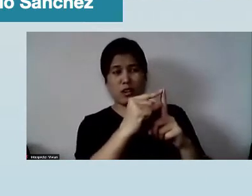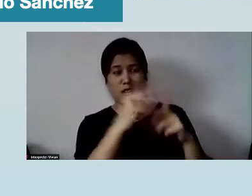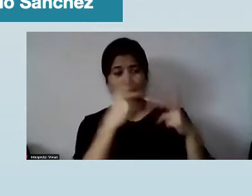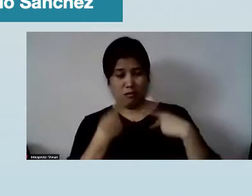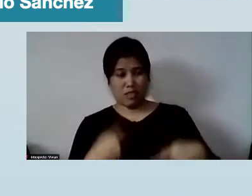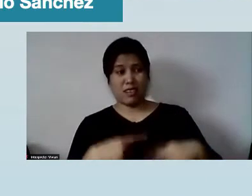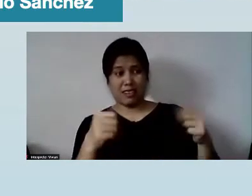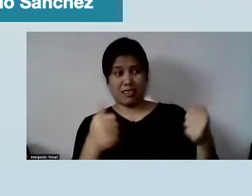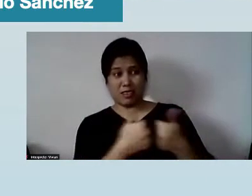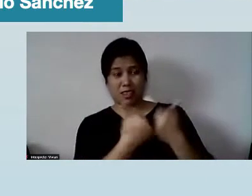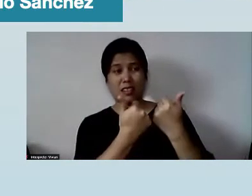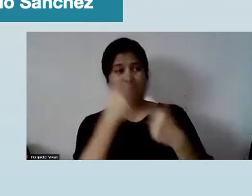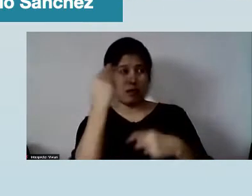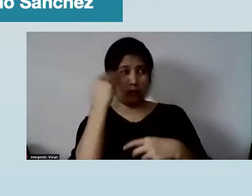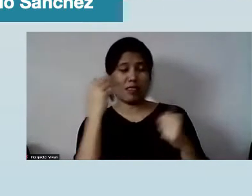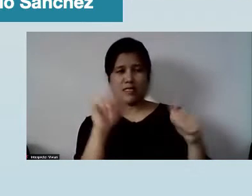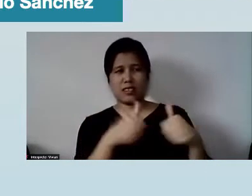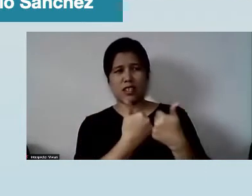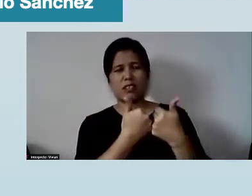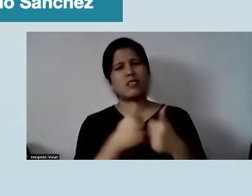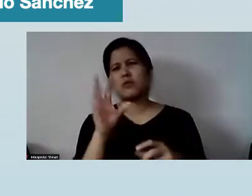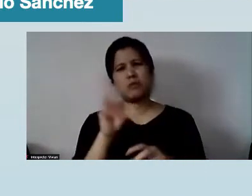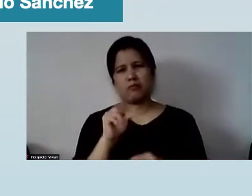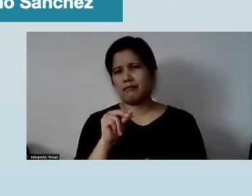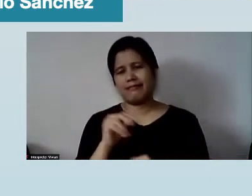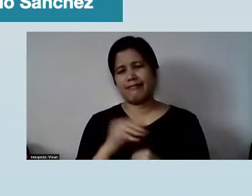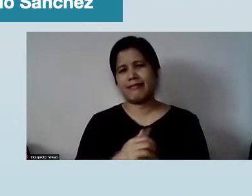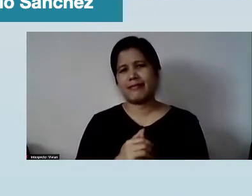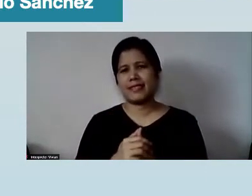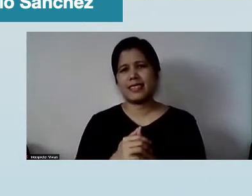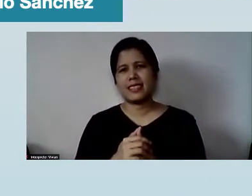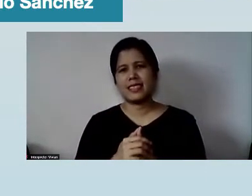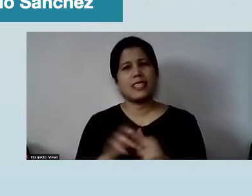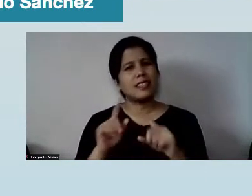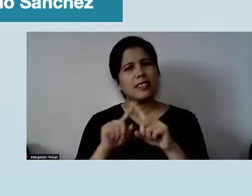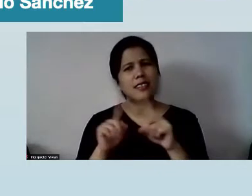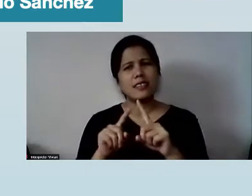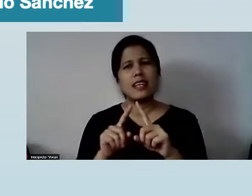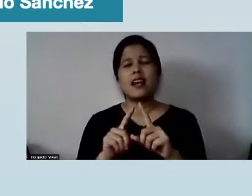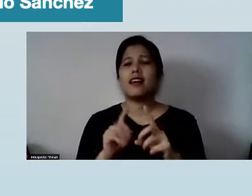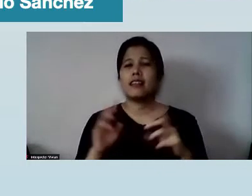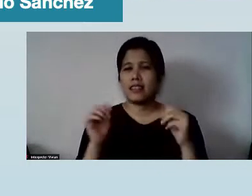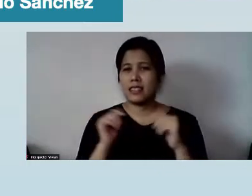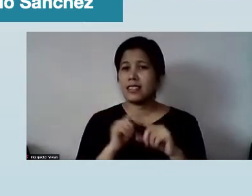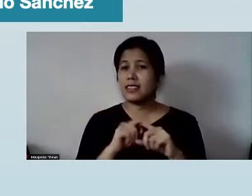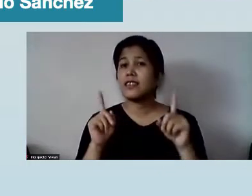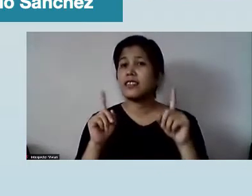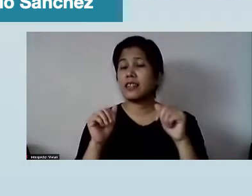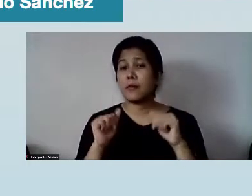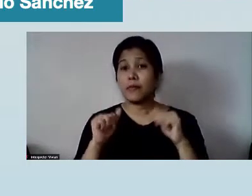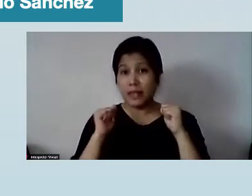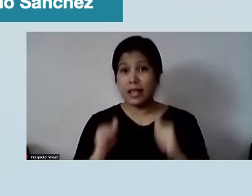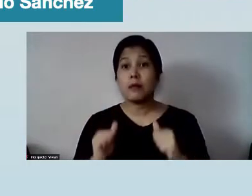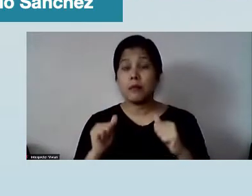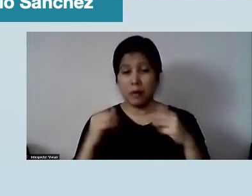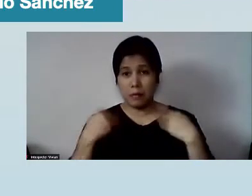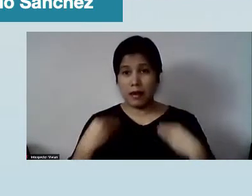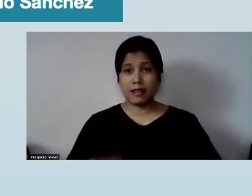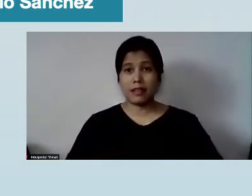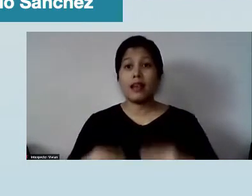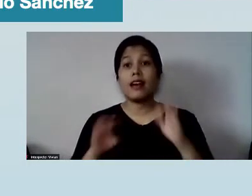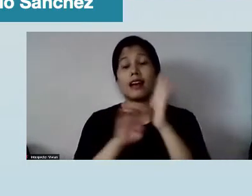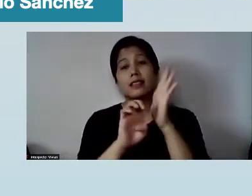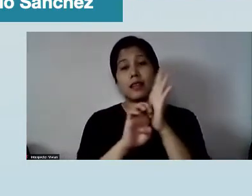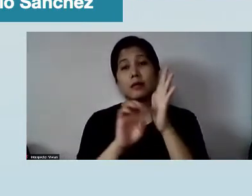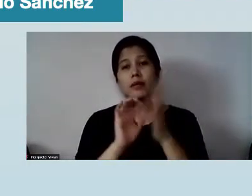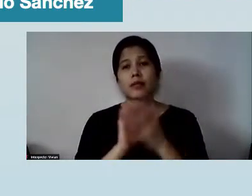Kasi tayo, we can also be called differently abled. Tayo mga able-bodied. No? For example, you're